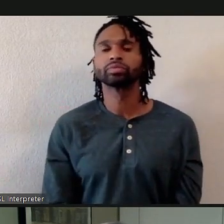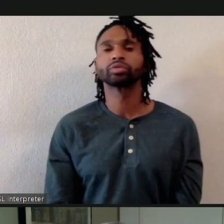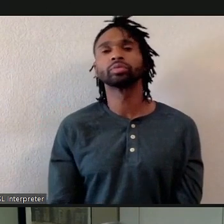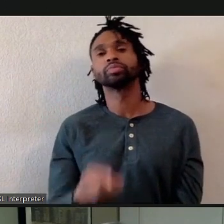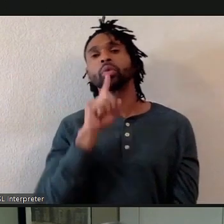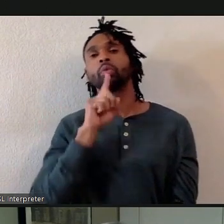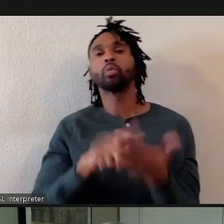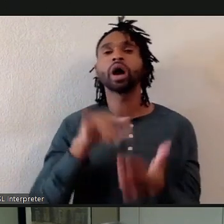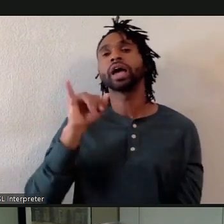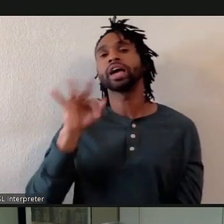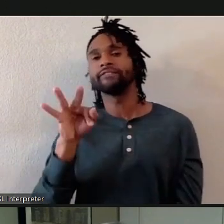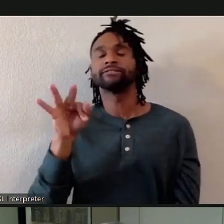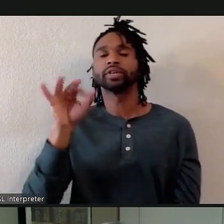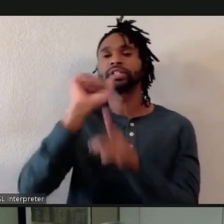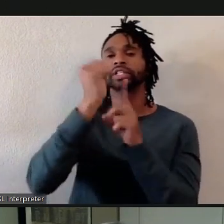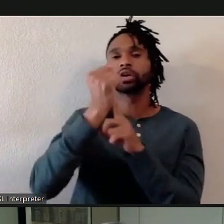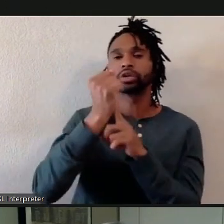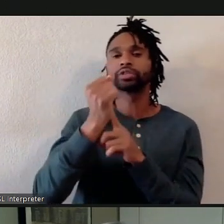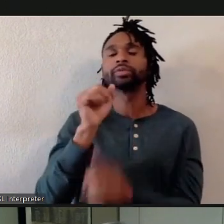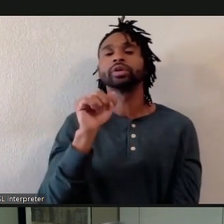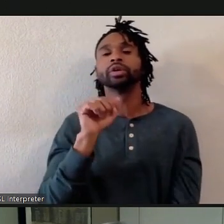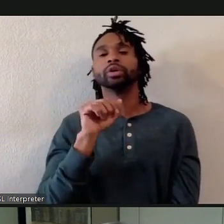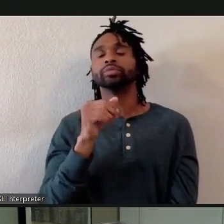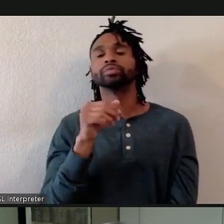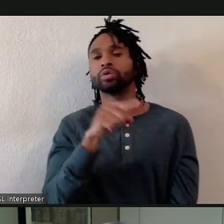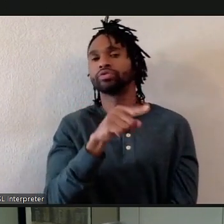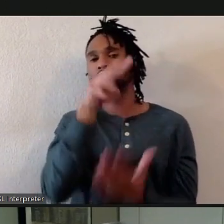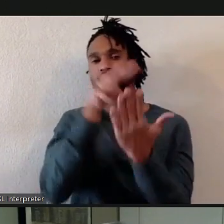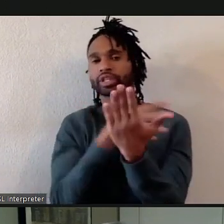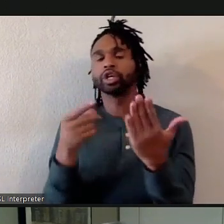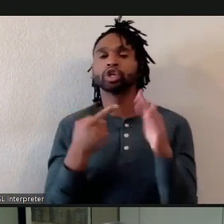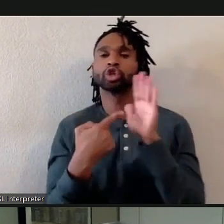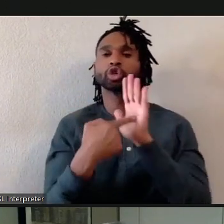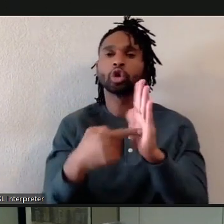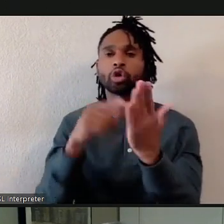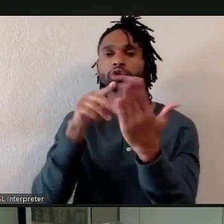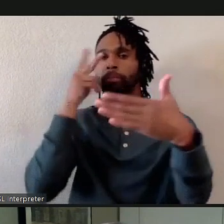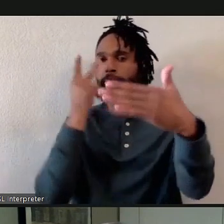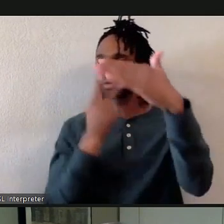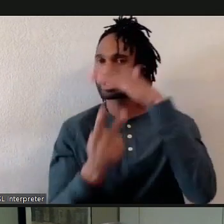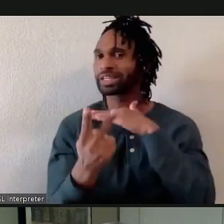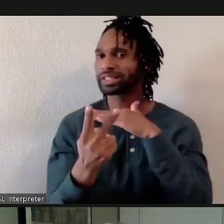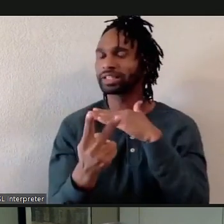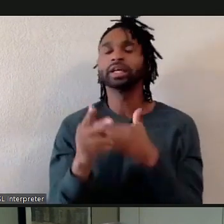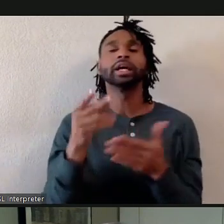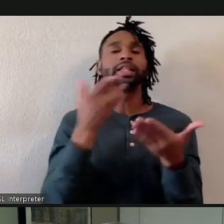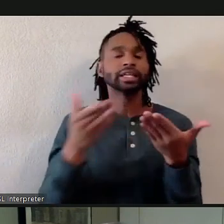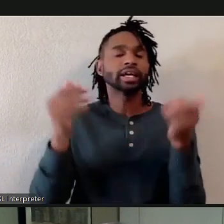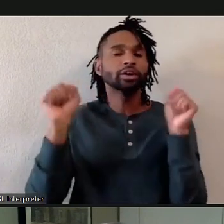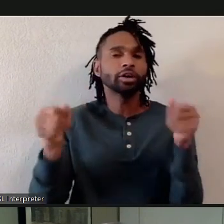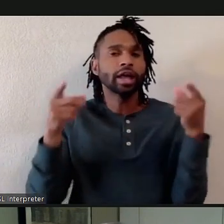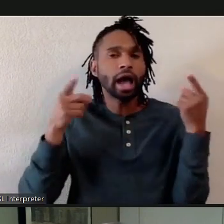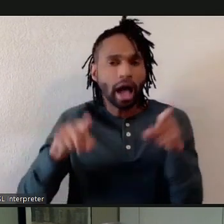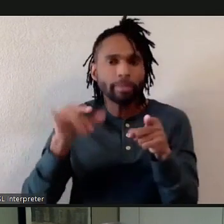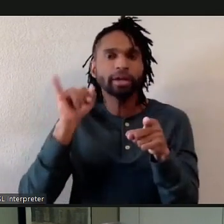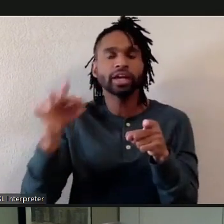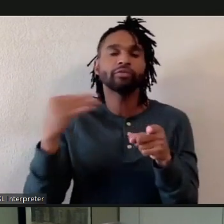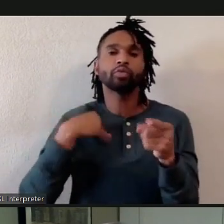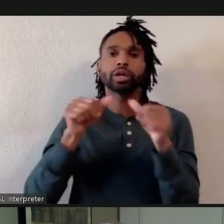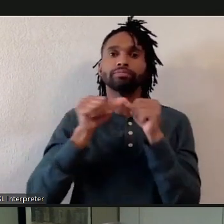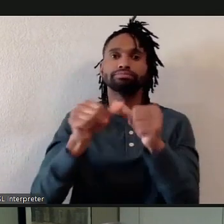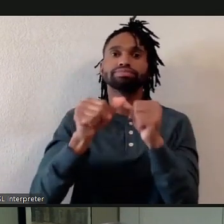scenarios. So this provides projections, things that could happen if we stay on the same trajectory,